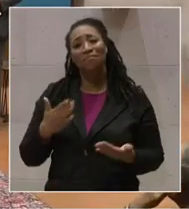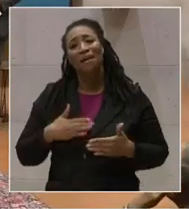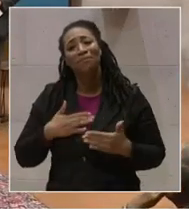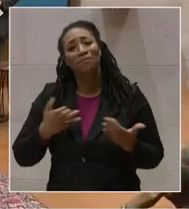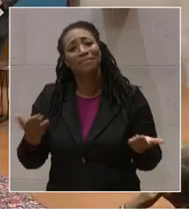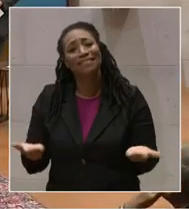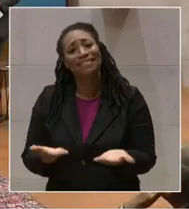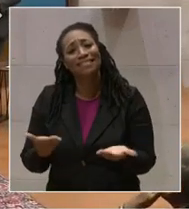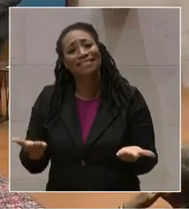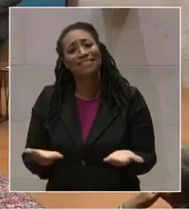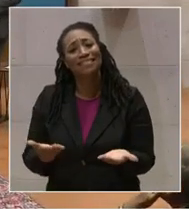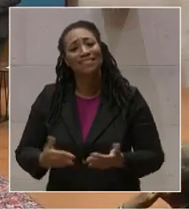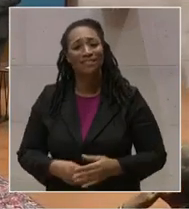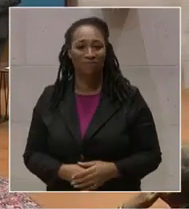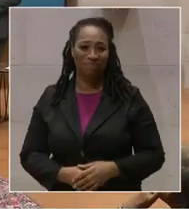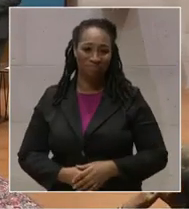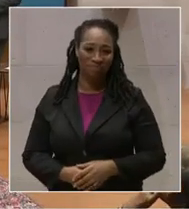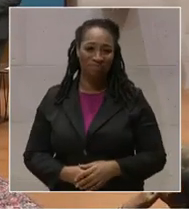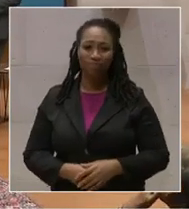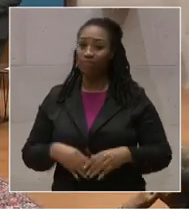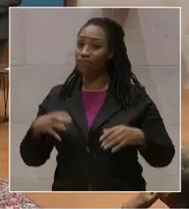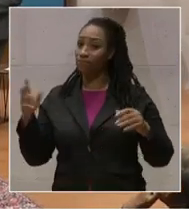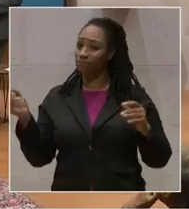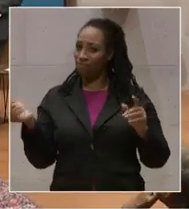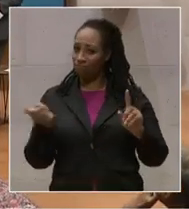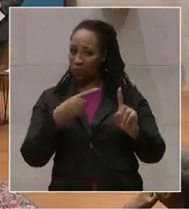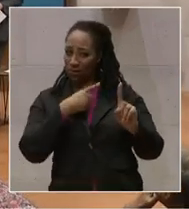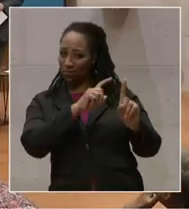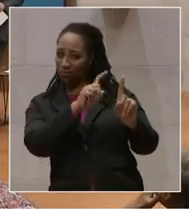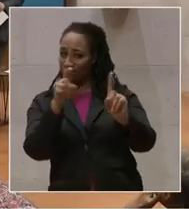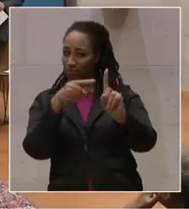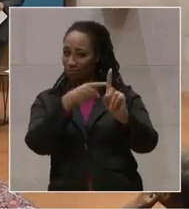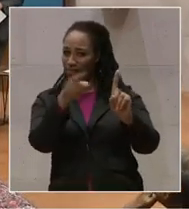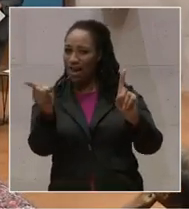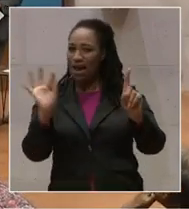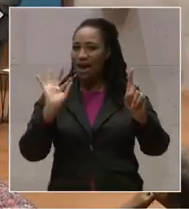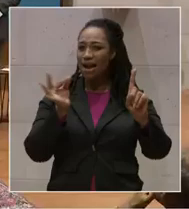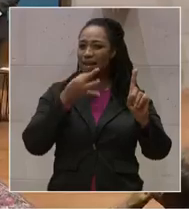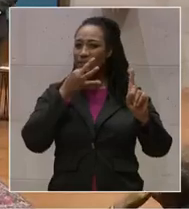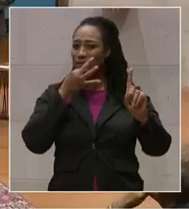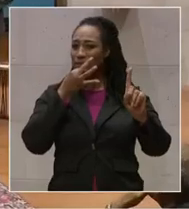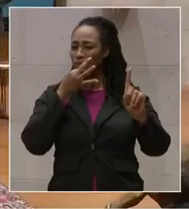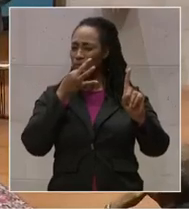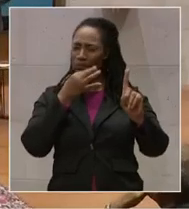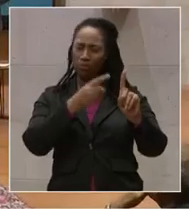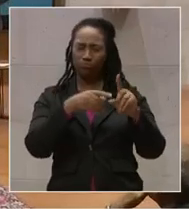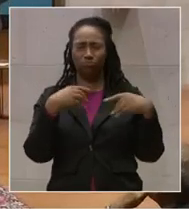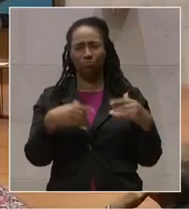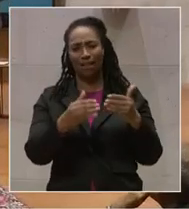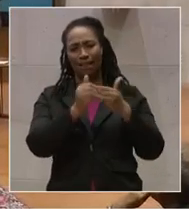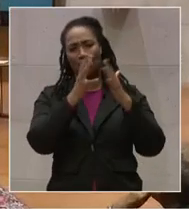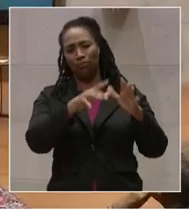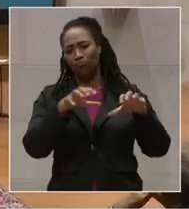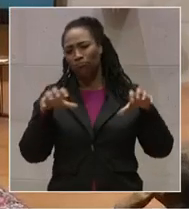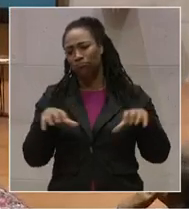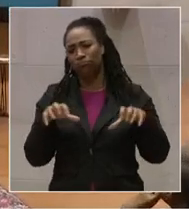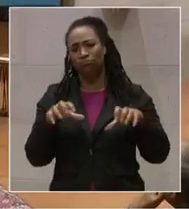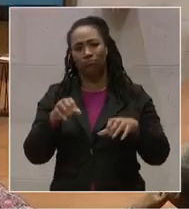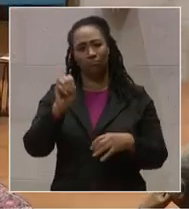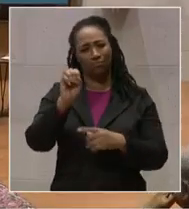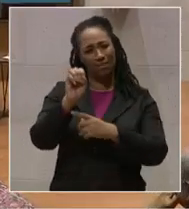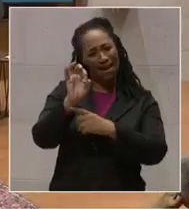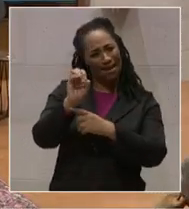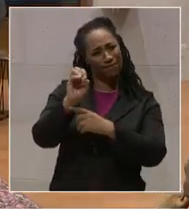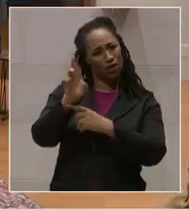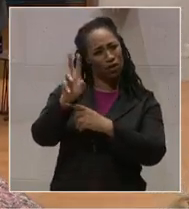real experts and the folks who've been leading this effort on behalf of Mayor Bowser for more than the past 5 years. So on stage with me